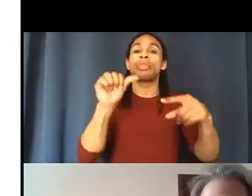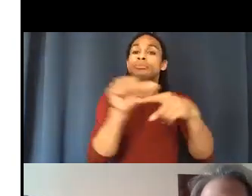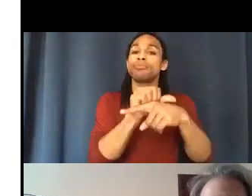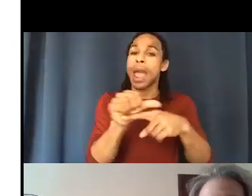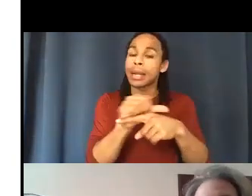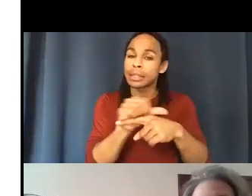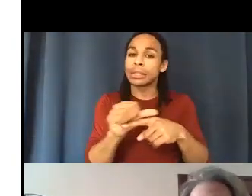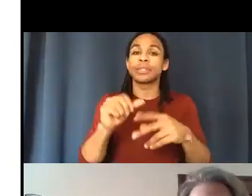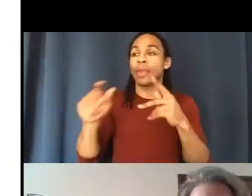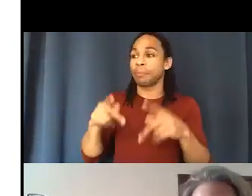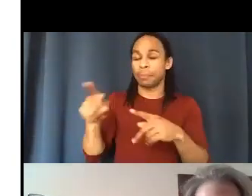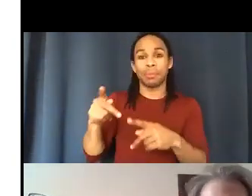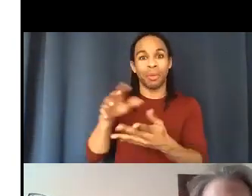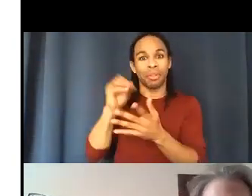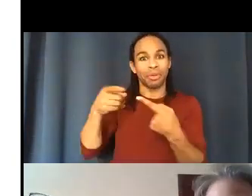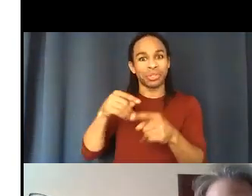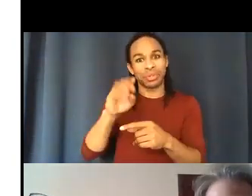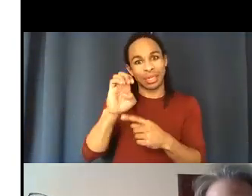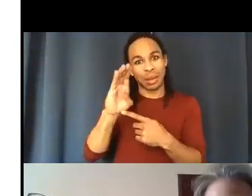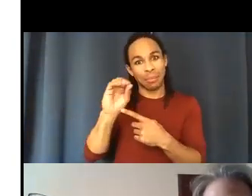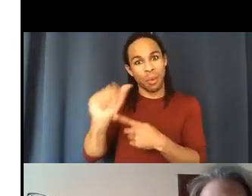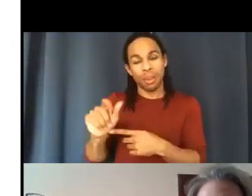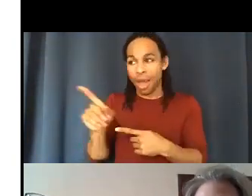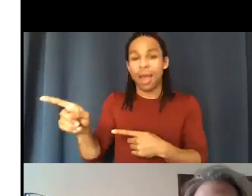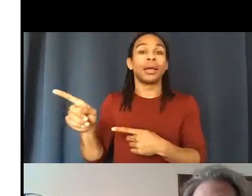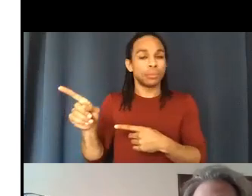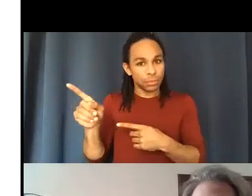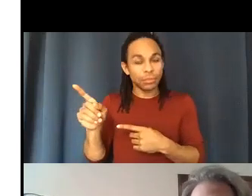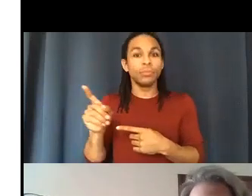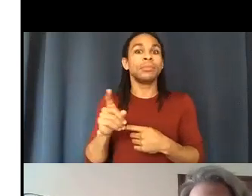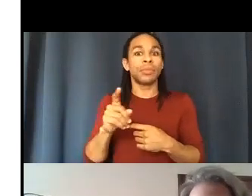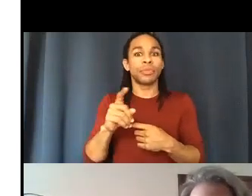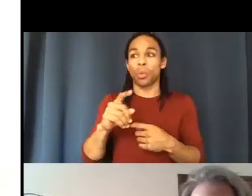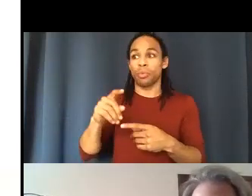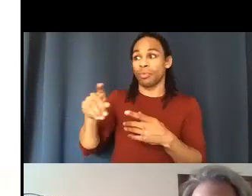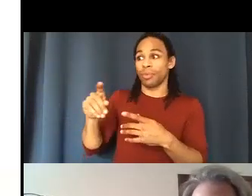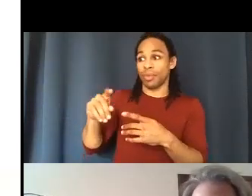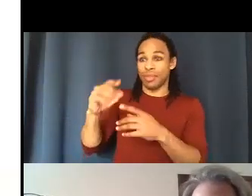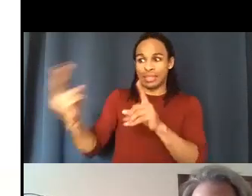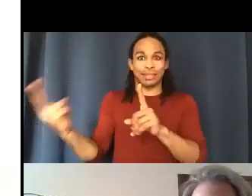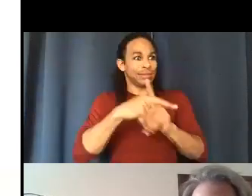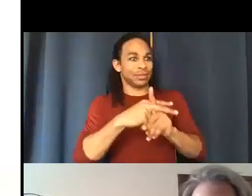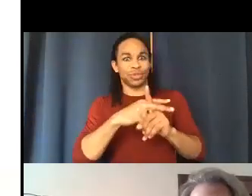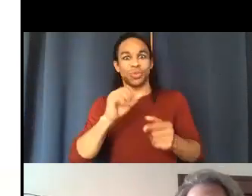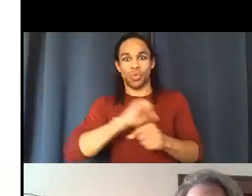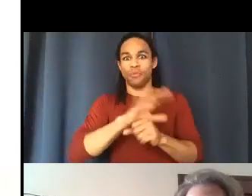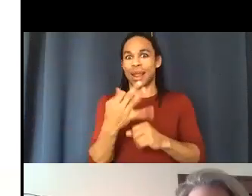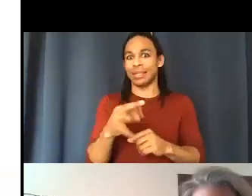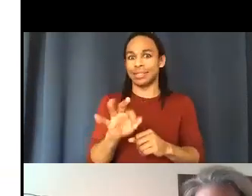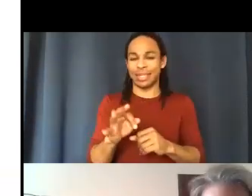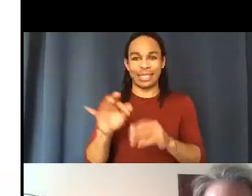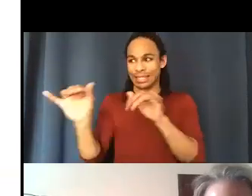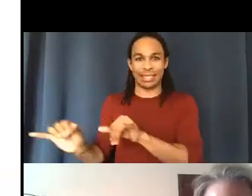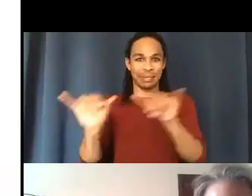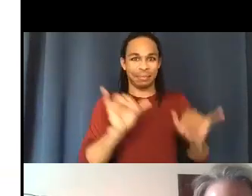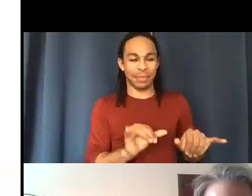Ebola outbreak are applicable during the COVID-19 outbreak. But what is clear during this COVID-19 outbreak that is